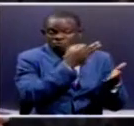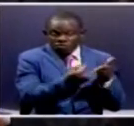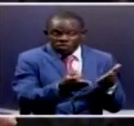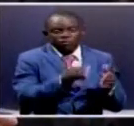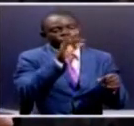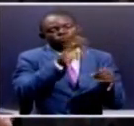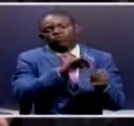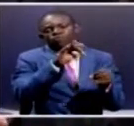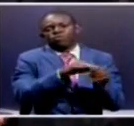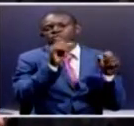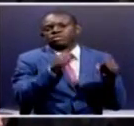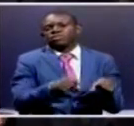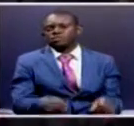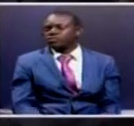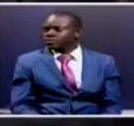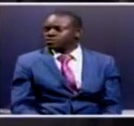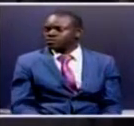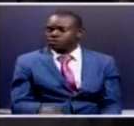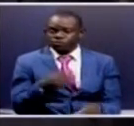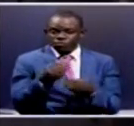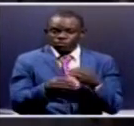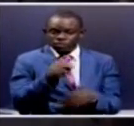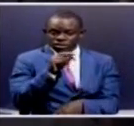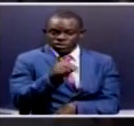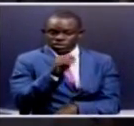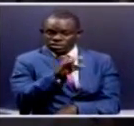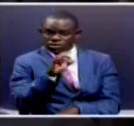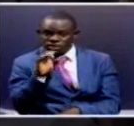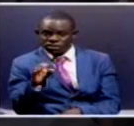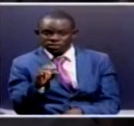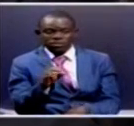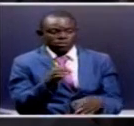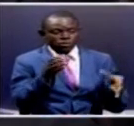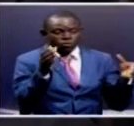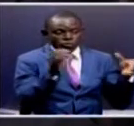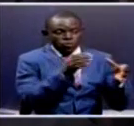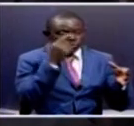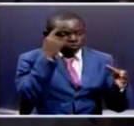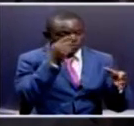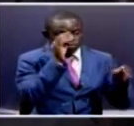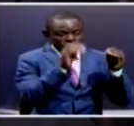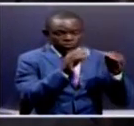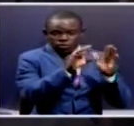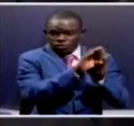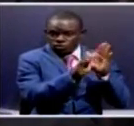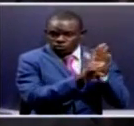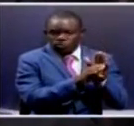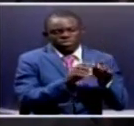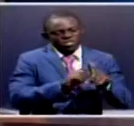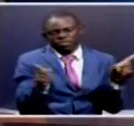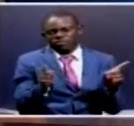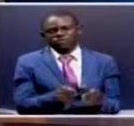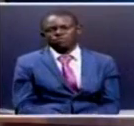two processes are dealing with the two different scenarios altogether. When all